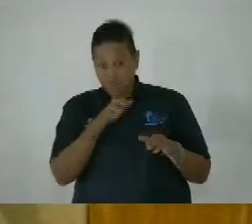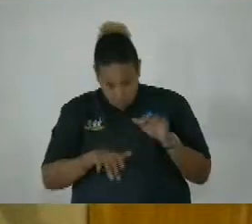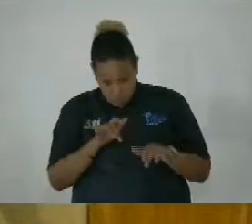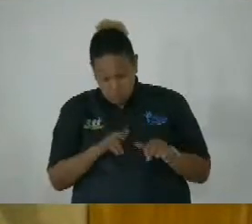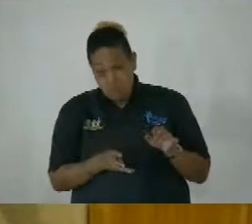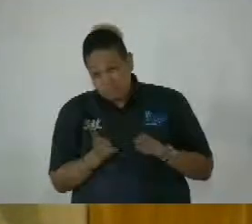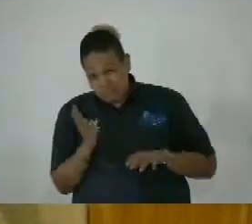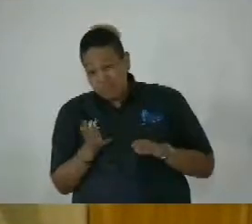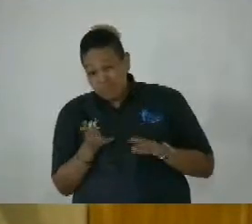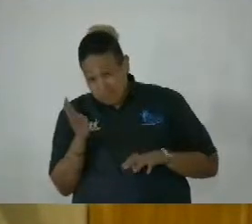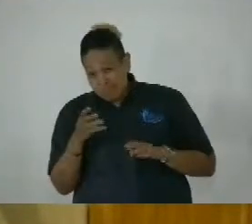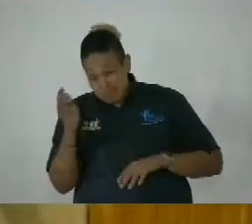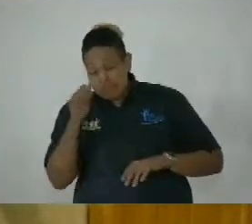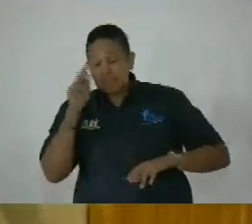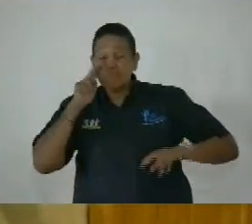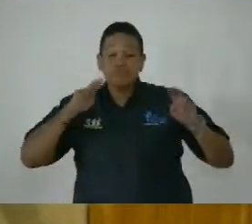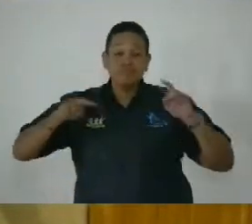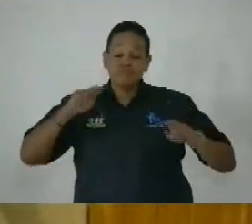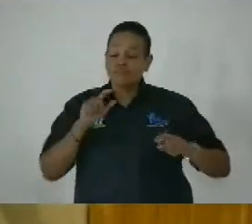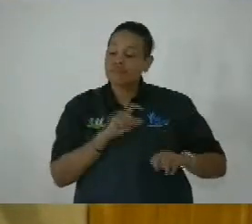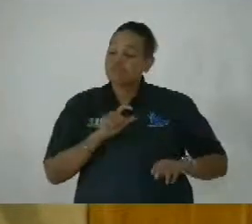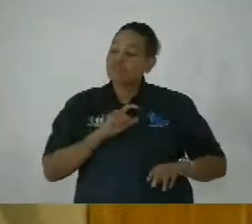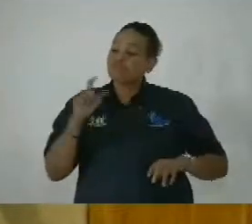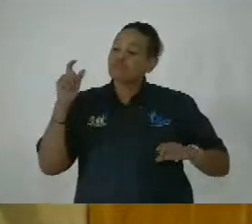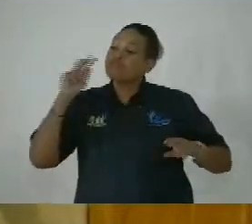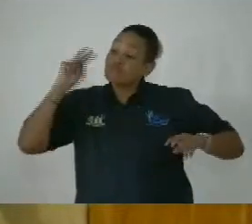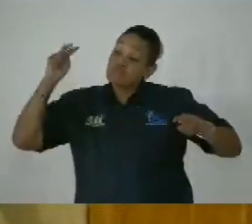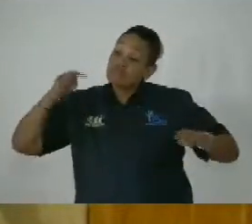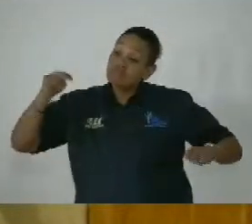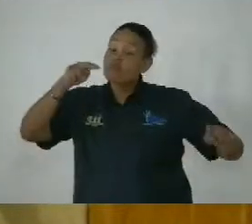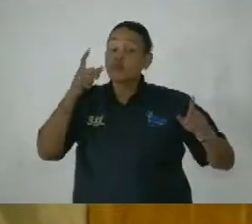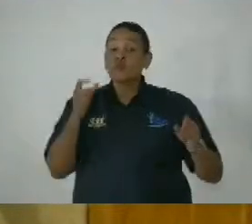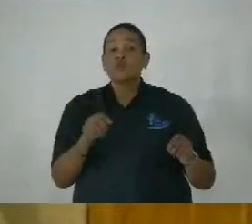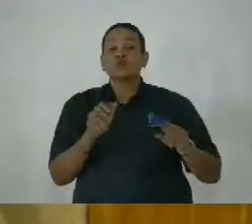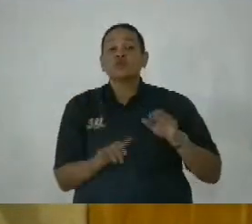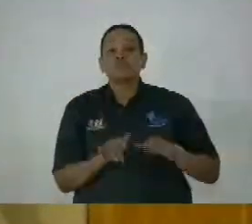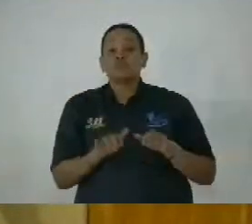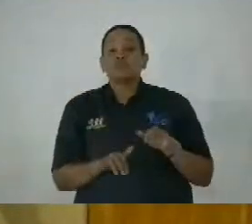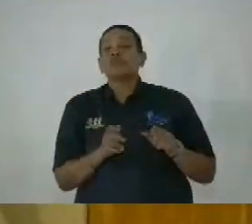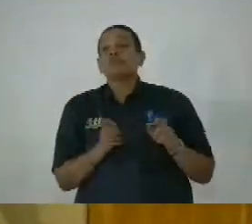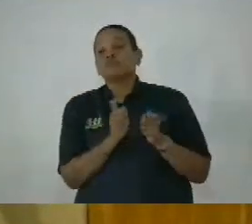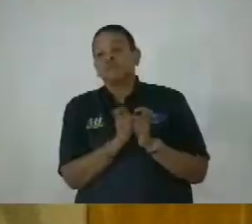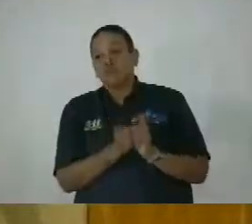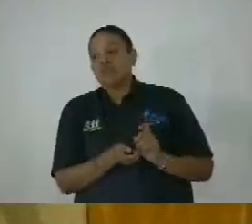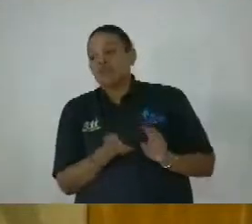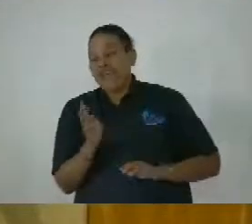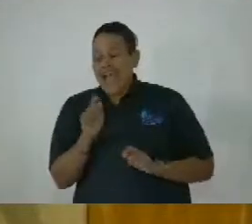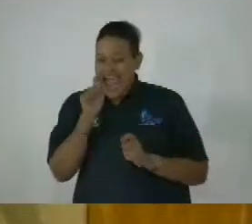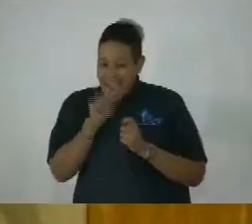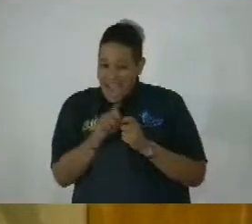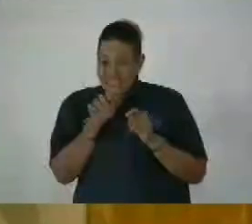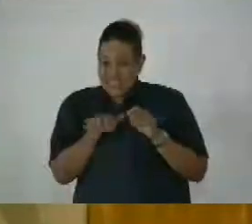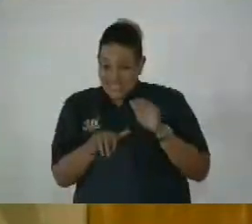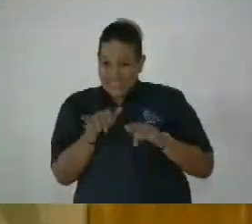under supervision of a police officer doing the transformation and doing it accurately and well.